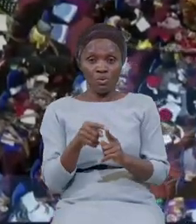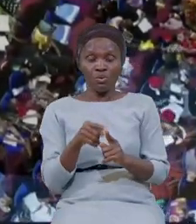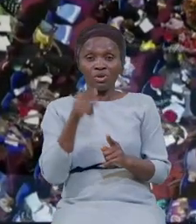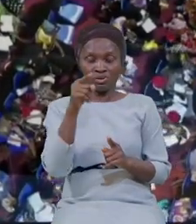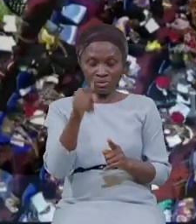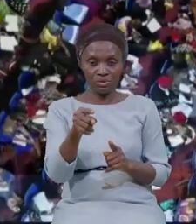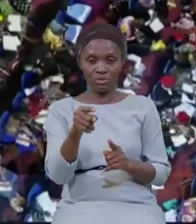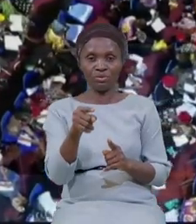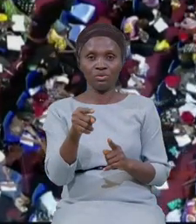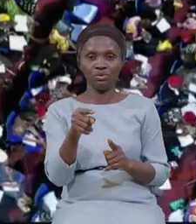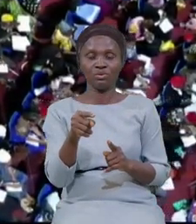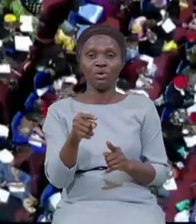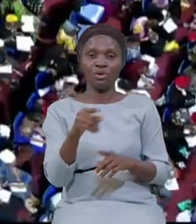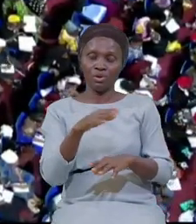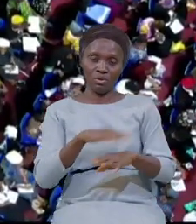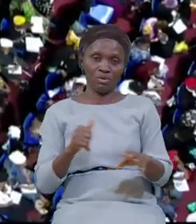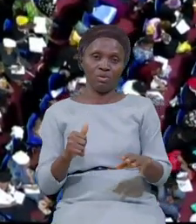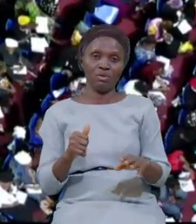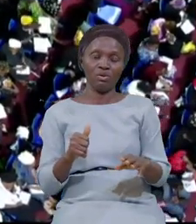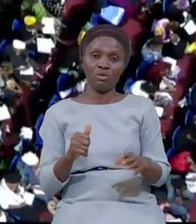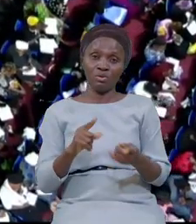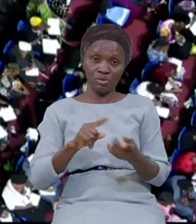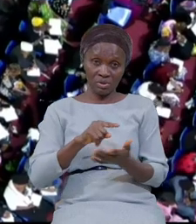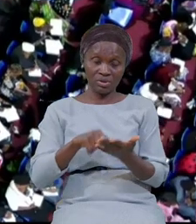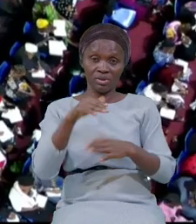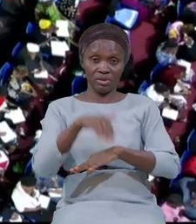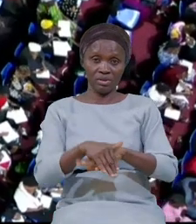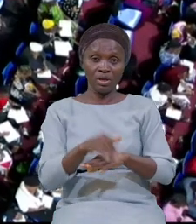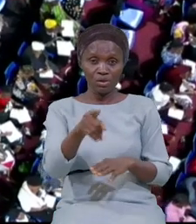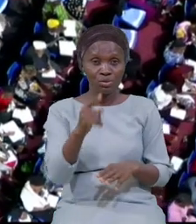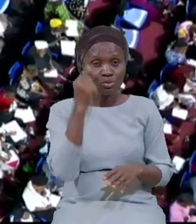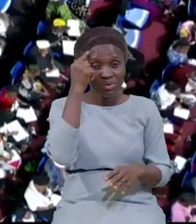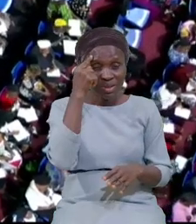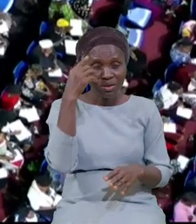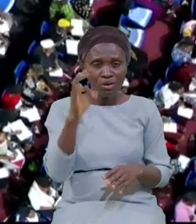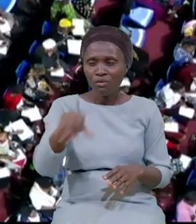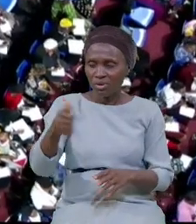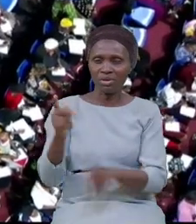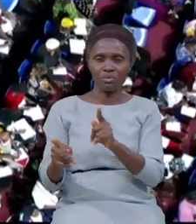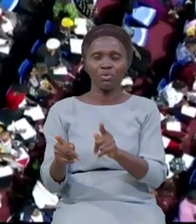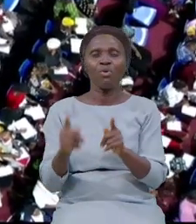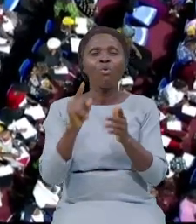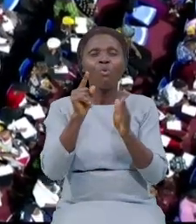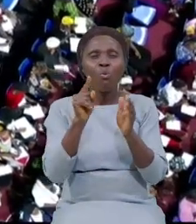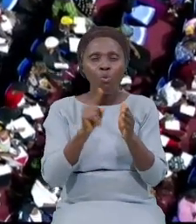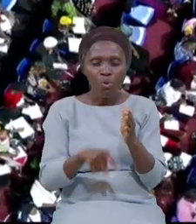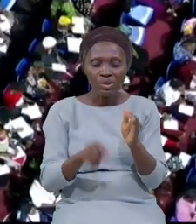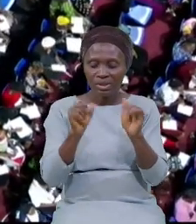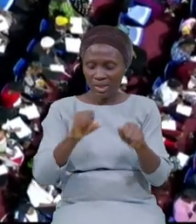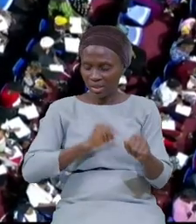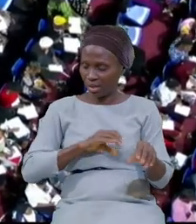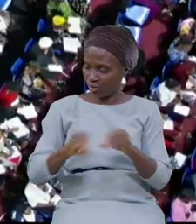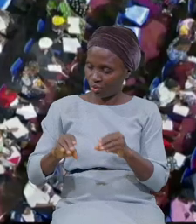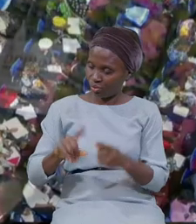you become a change maker. When you think of other people, what can I do for them? What can I achieve